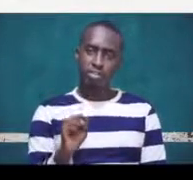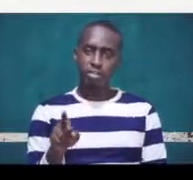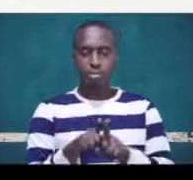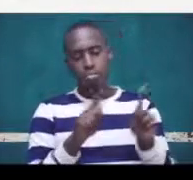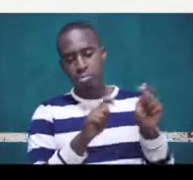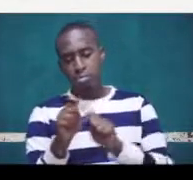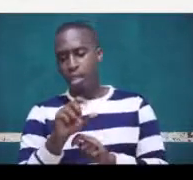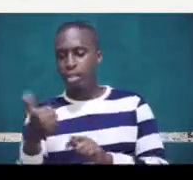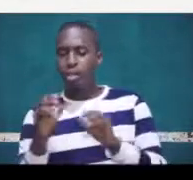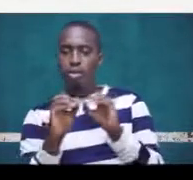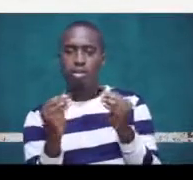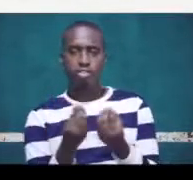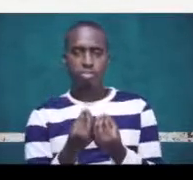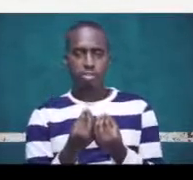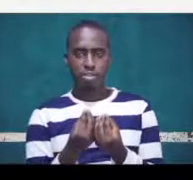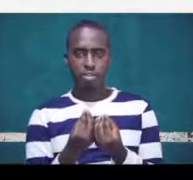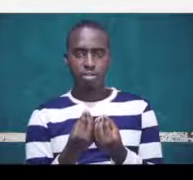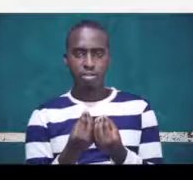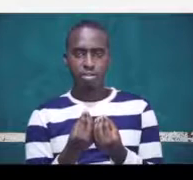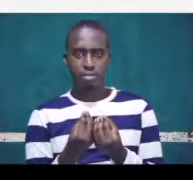into other organisms,